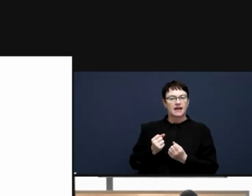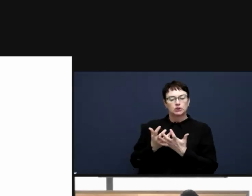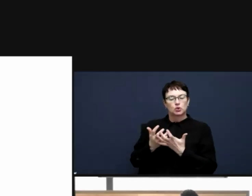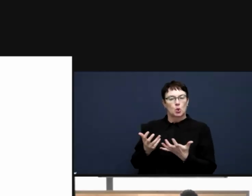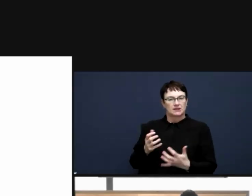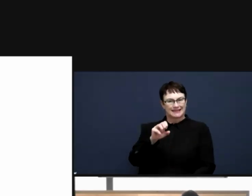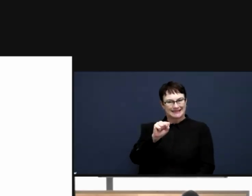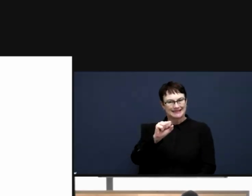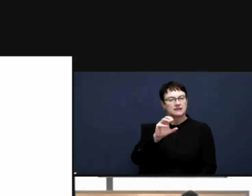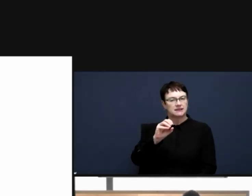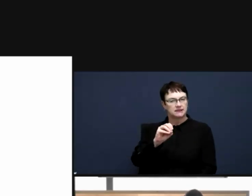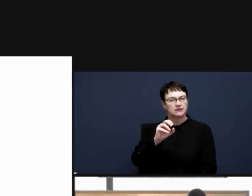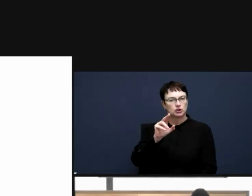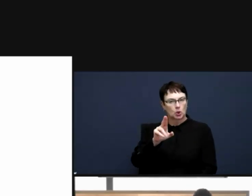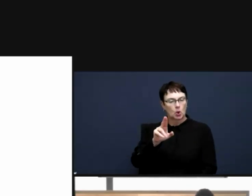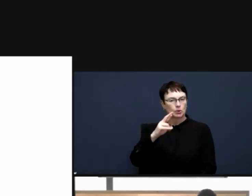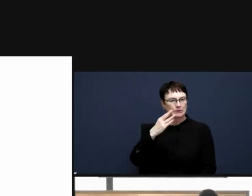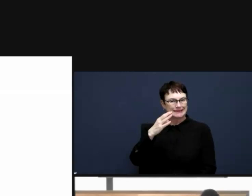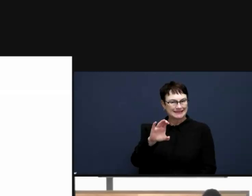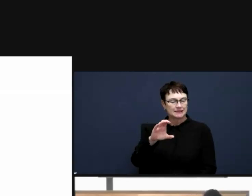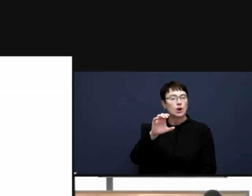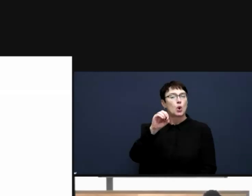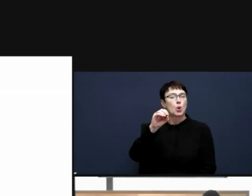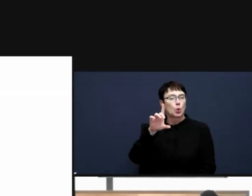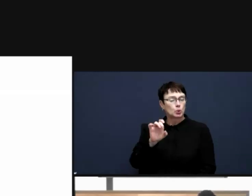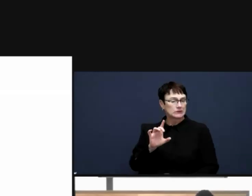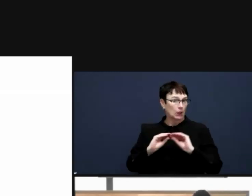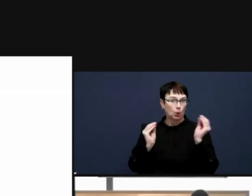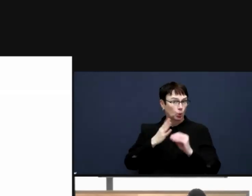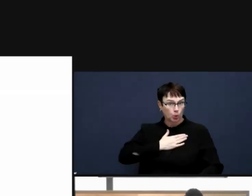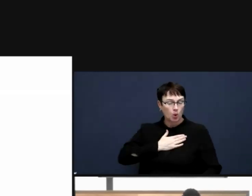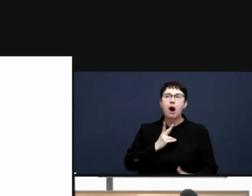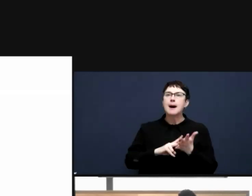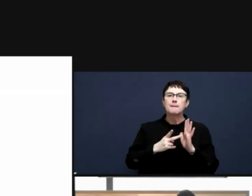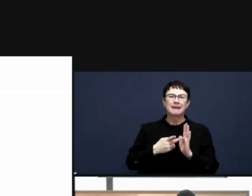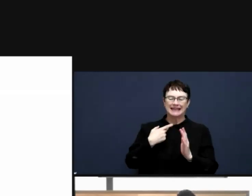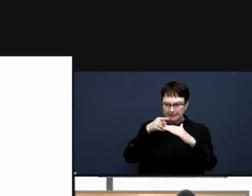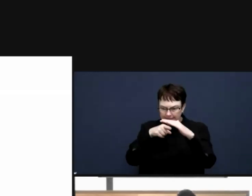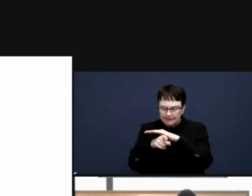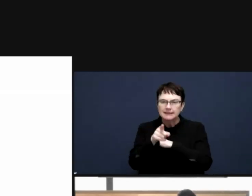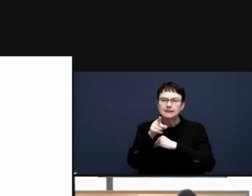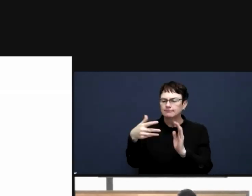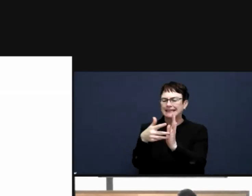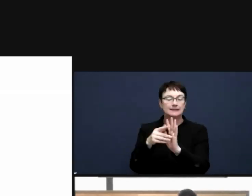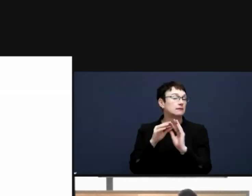Yeah, we've been working quite some time, but we're really proud to announce that only a few weeks ago we launched ABRA Desktop.